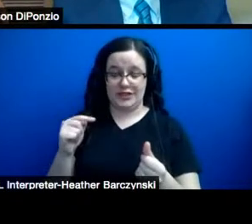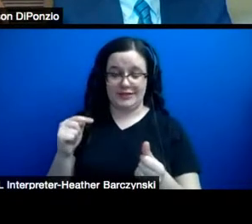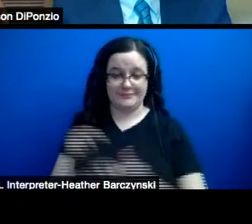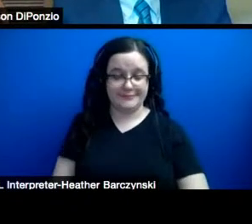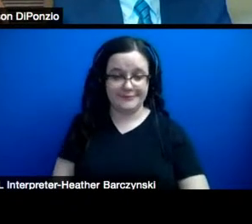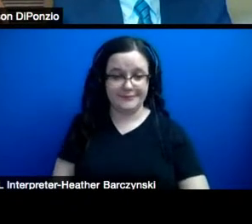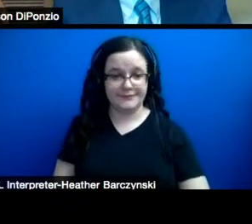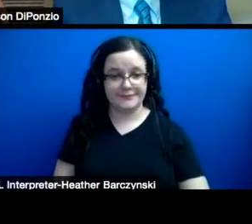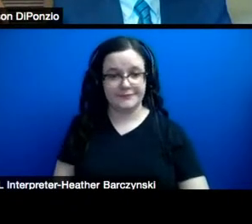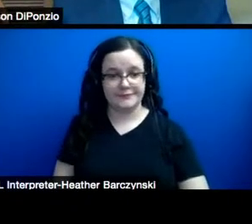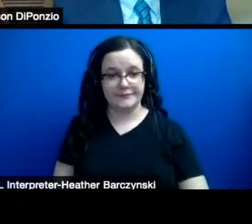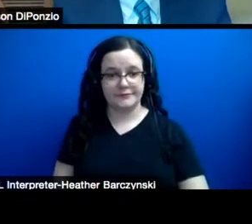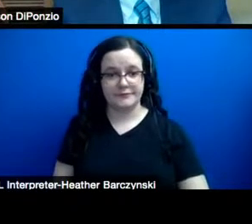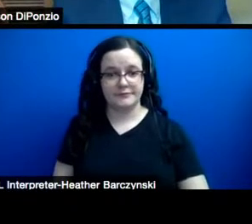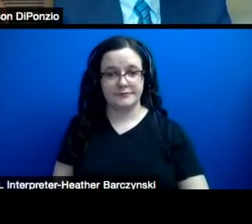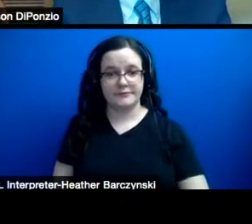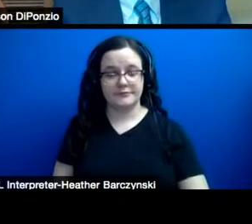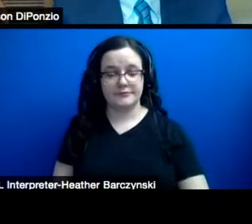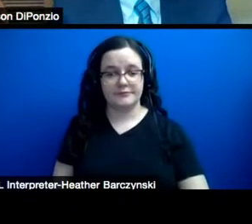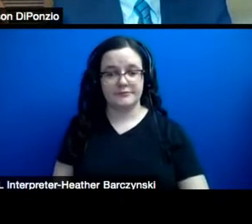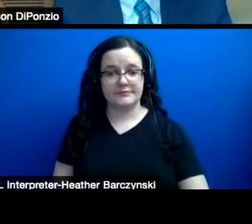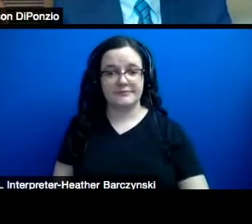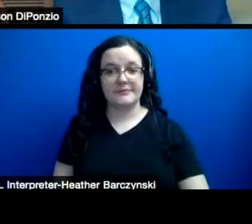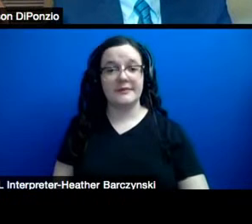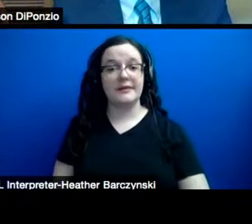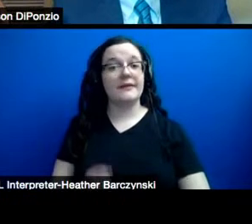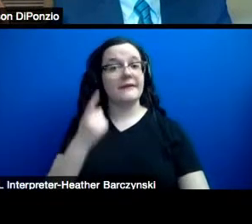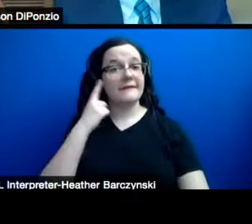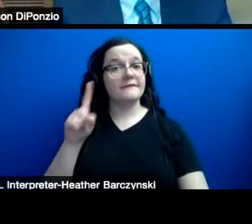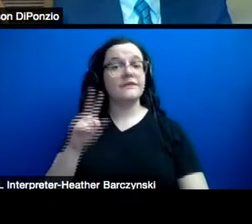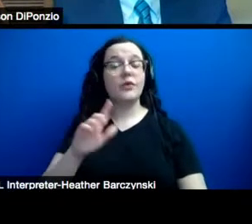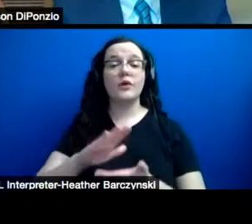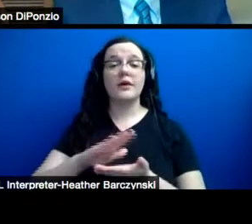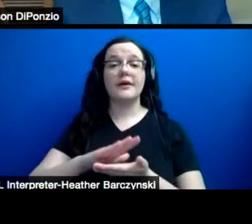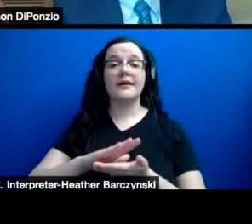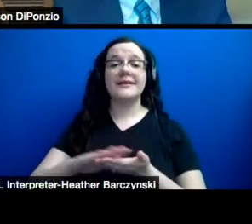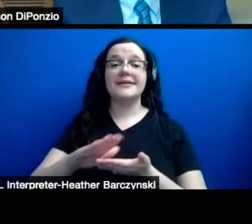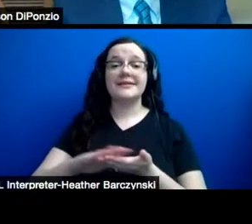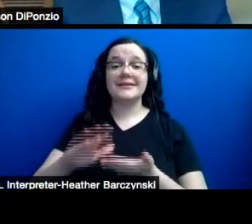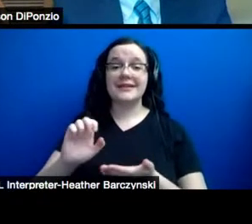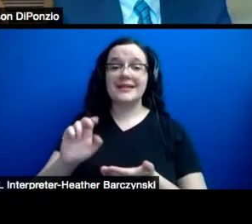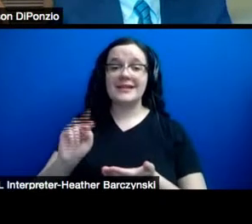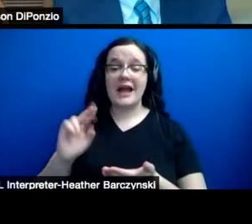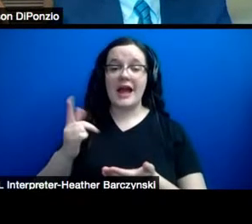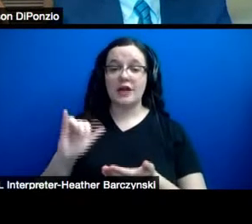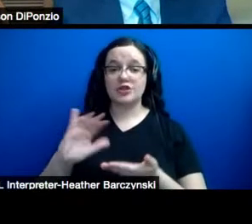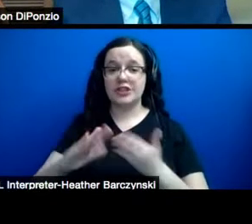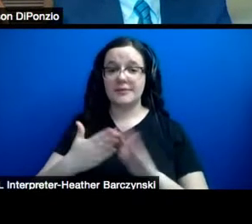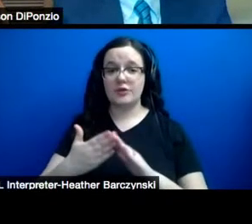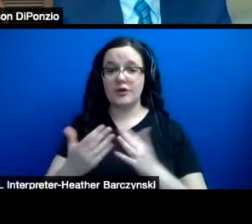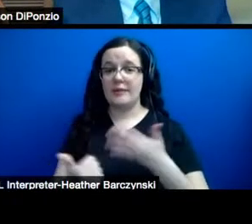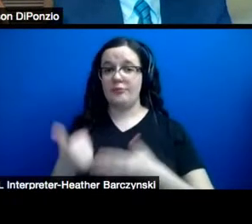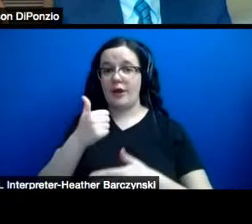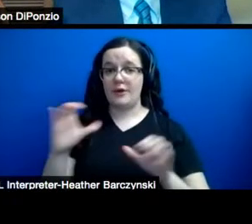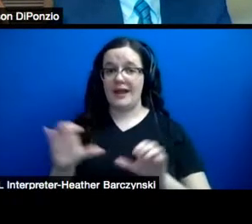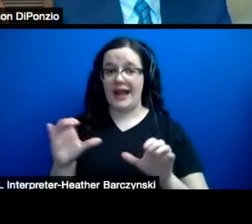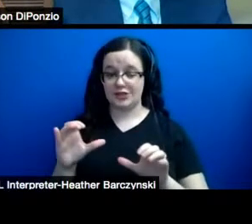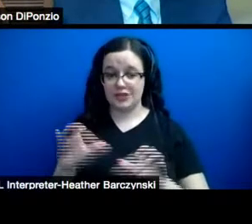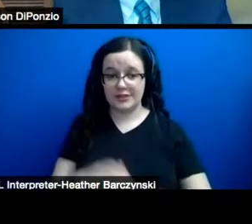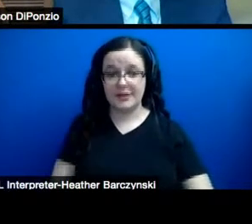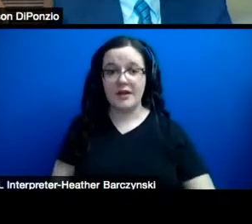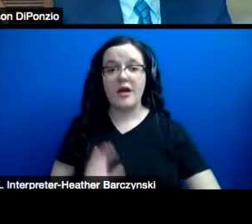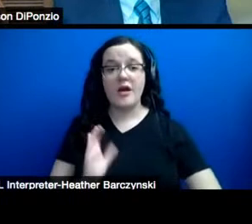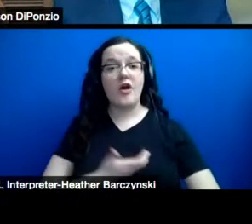residents. An update to our clean energies community priority actions. Our climate action